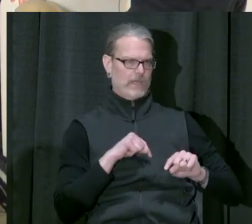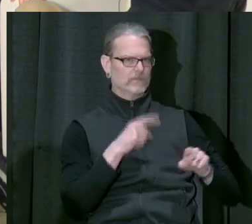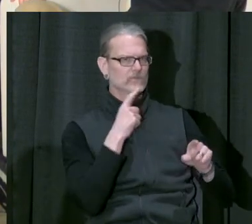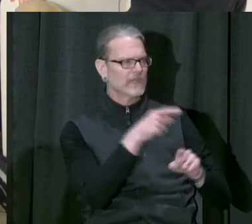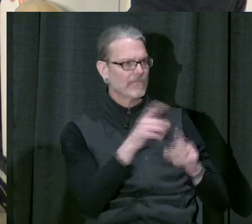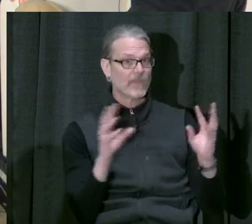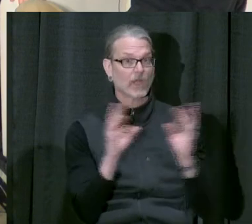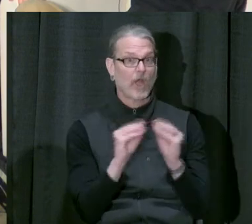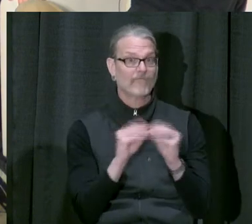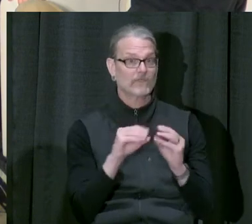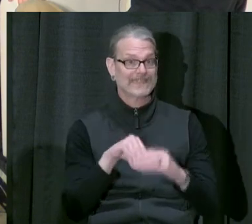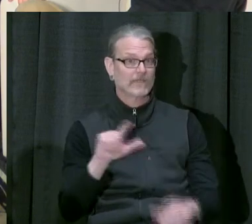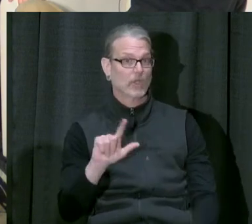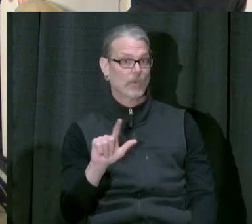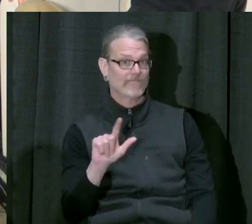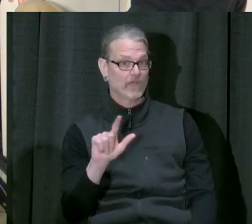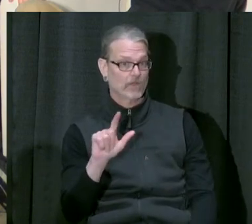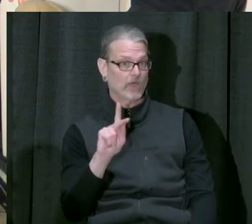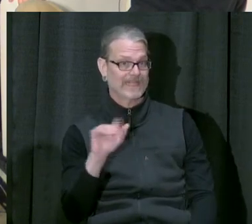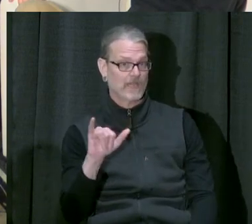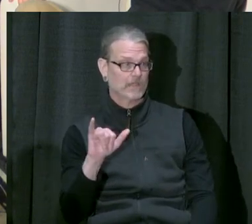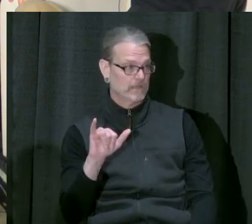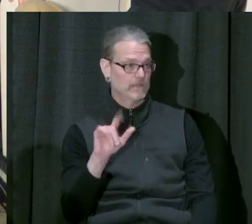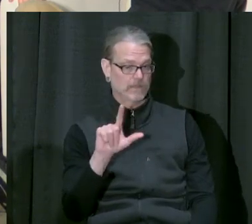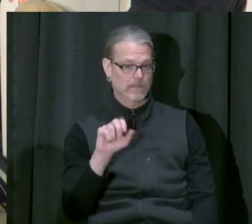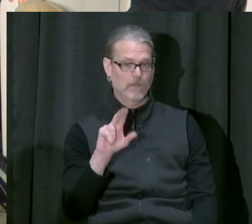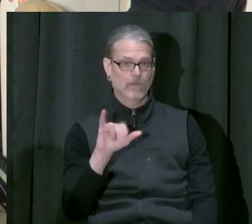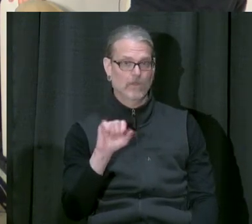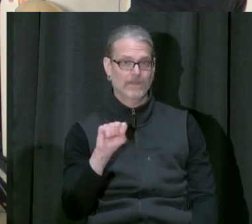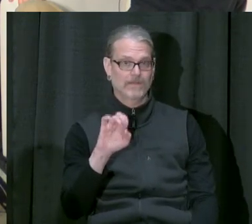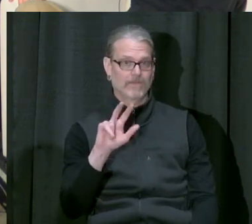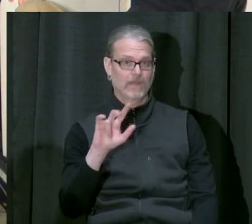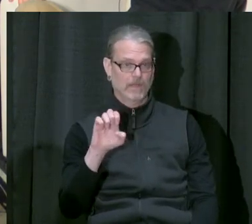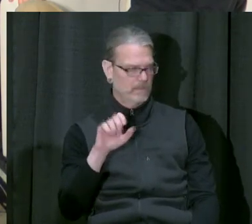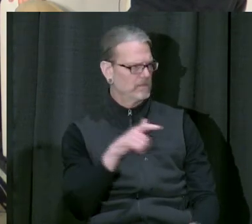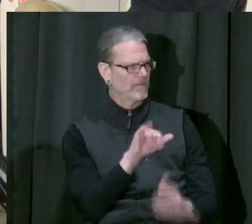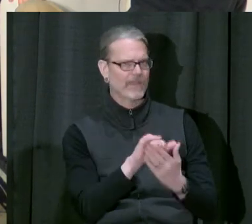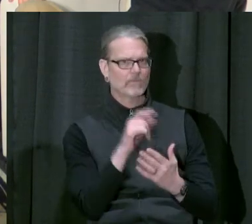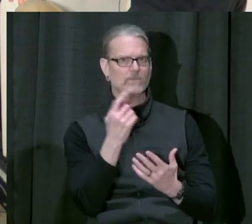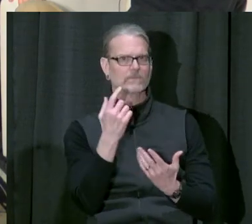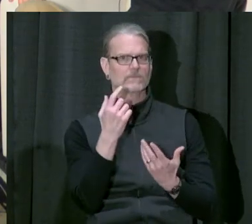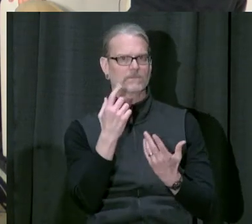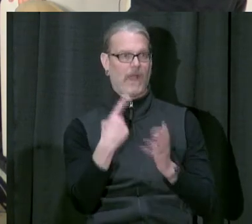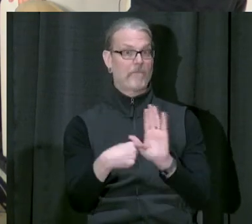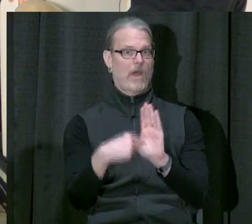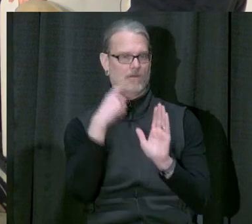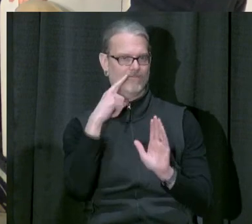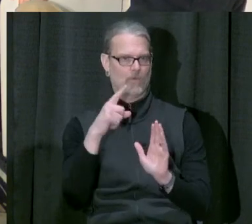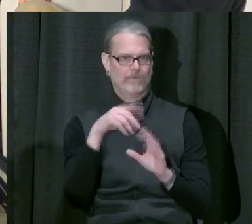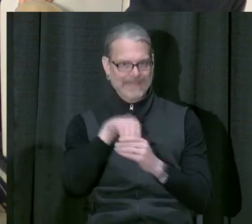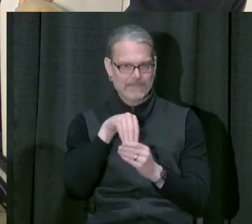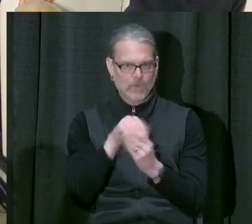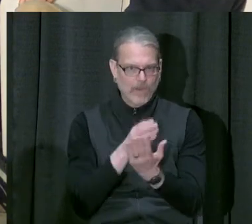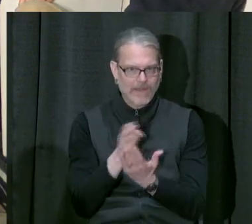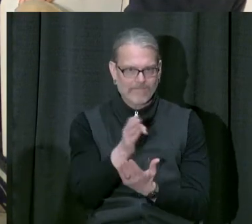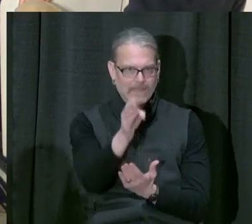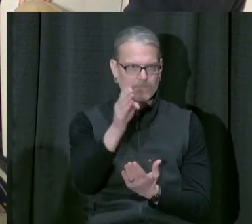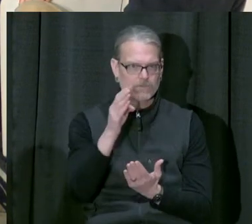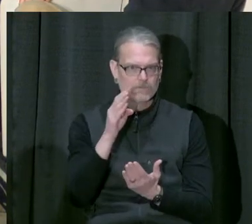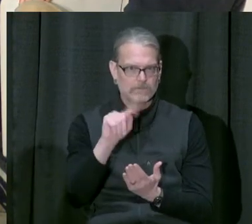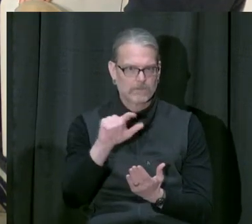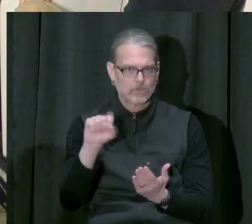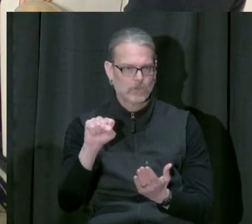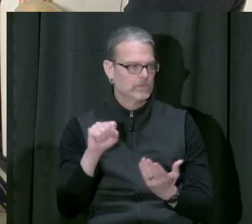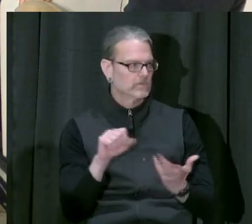conference in Louisville, which I think really was the impetus for a lot of the modern indoor navigation tools that are being developed now. So that led